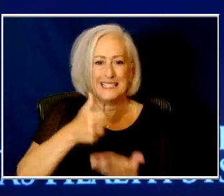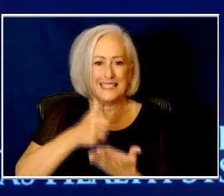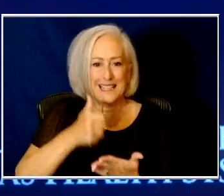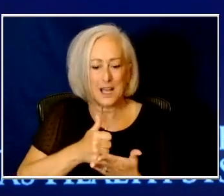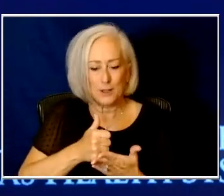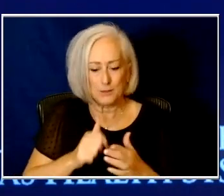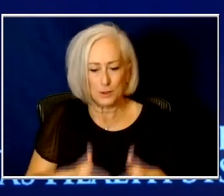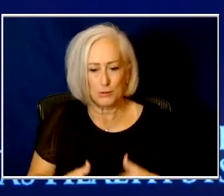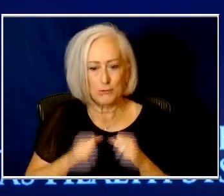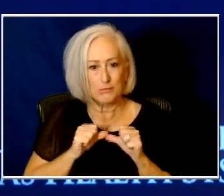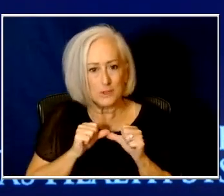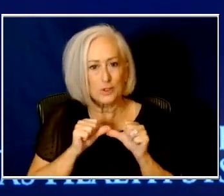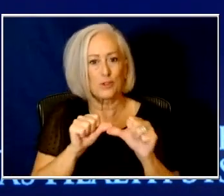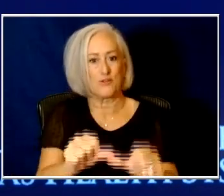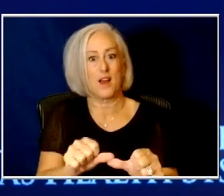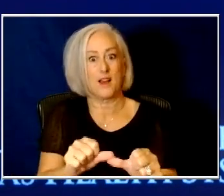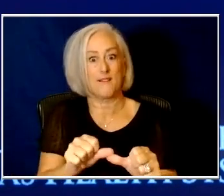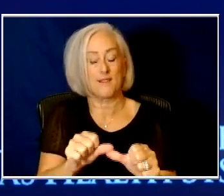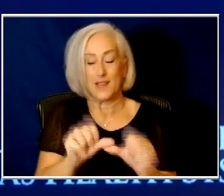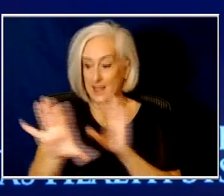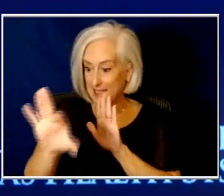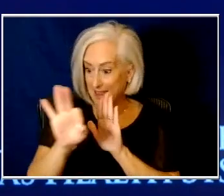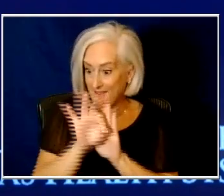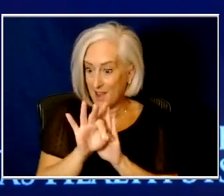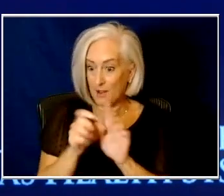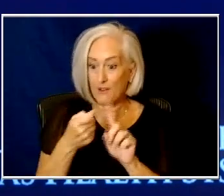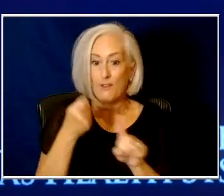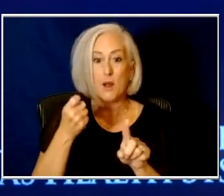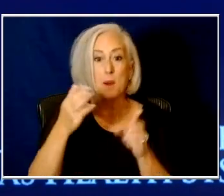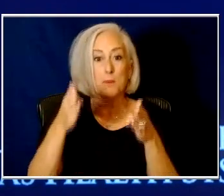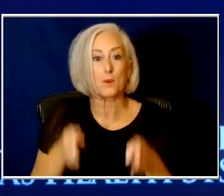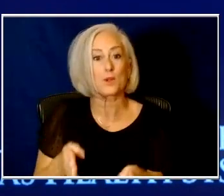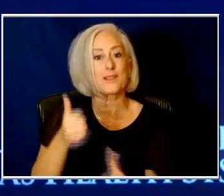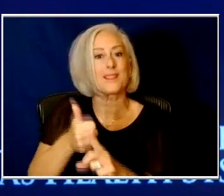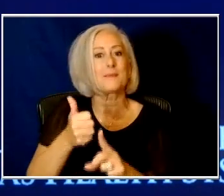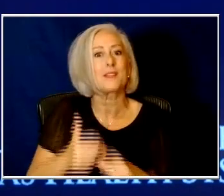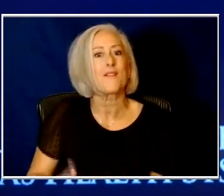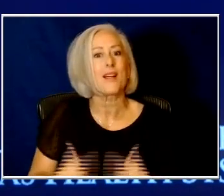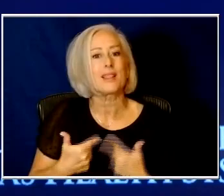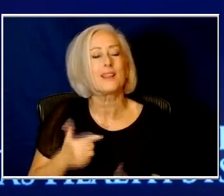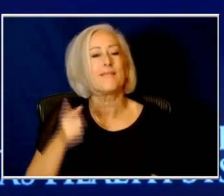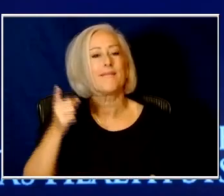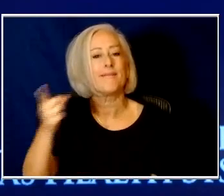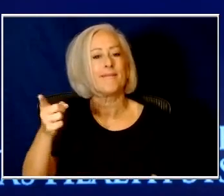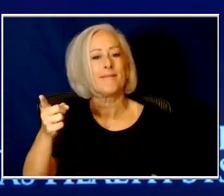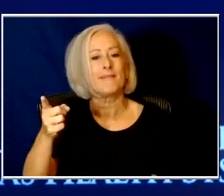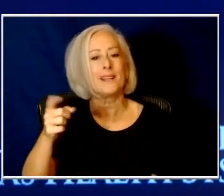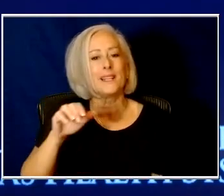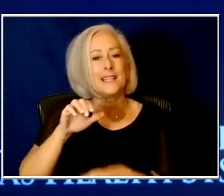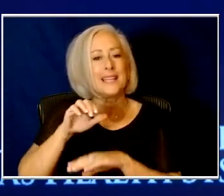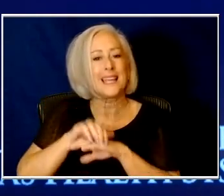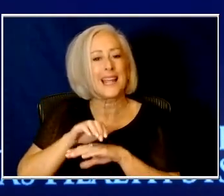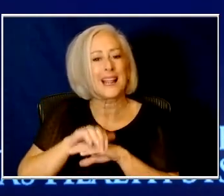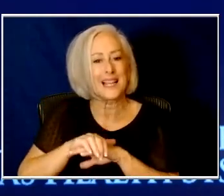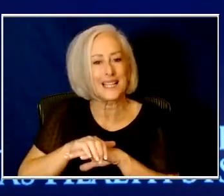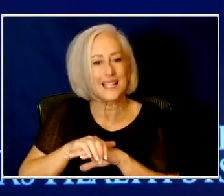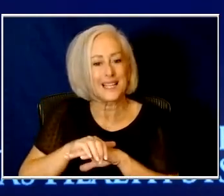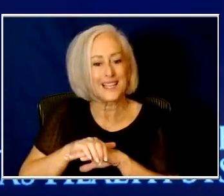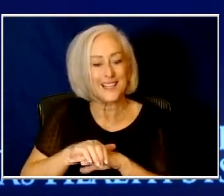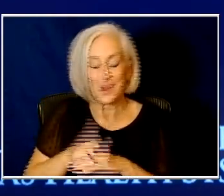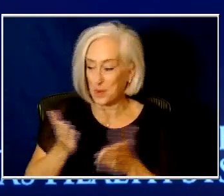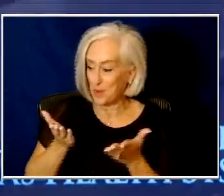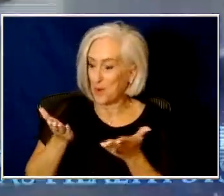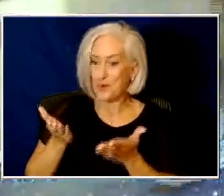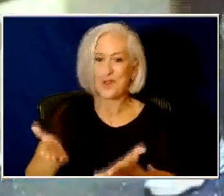it from a stranger living in England. We were there when the two finally met, and Jill Chadwick brings us that